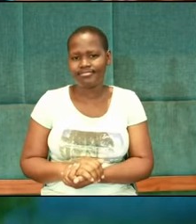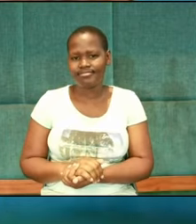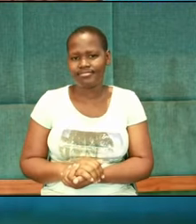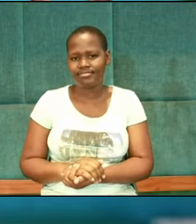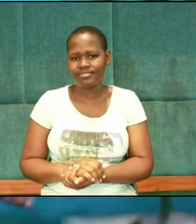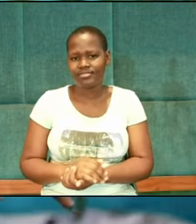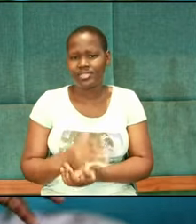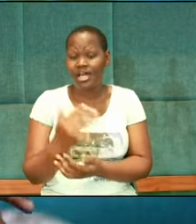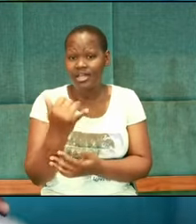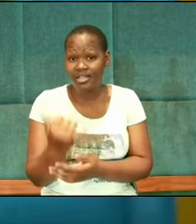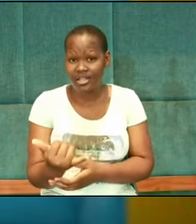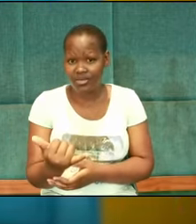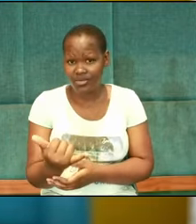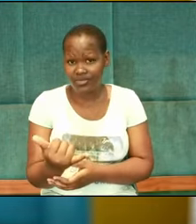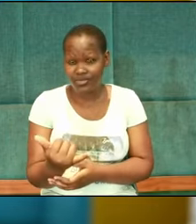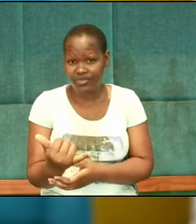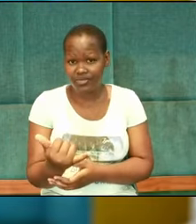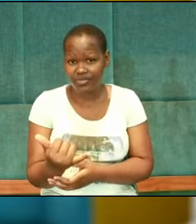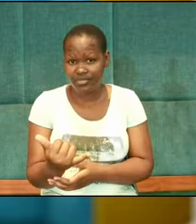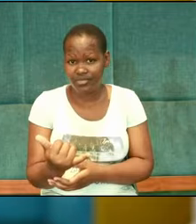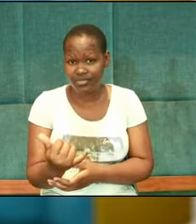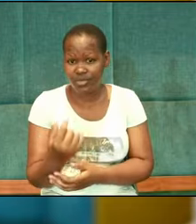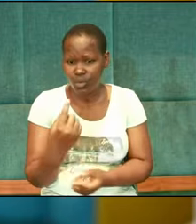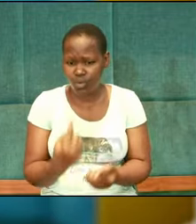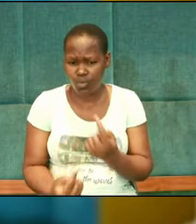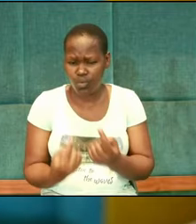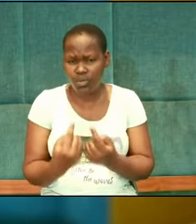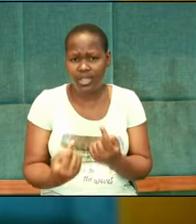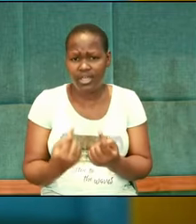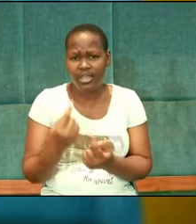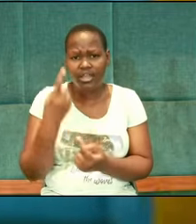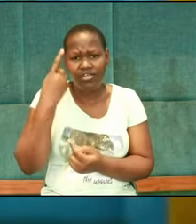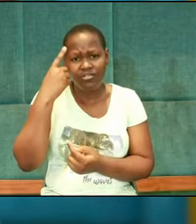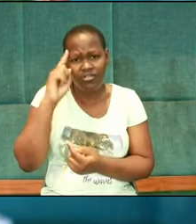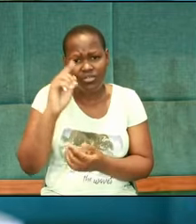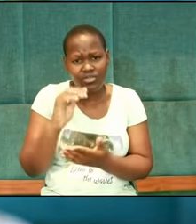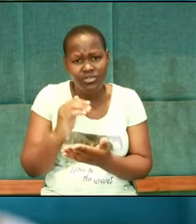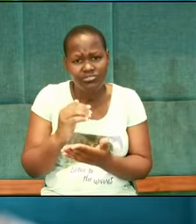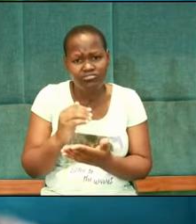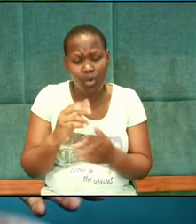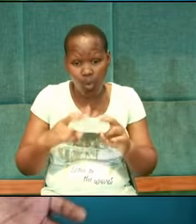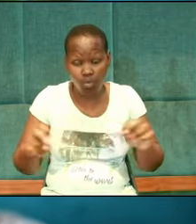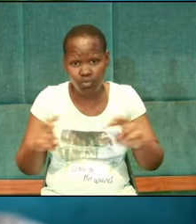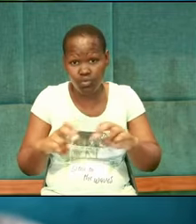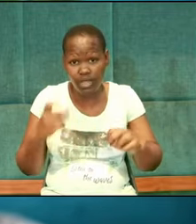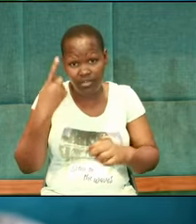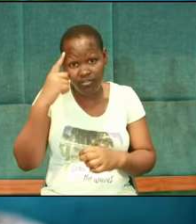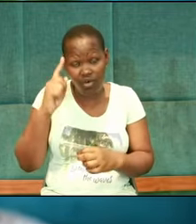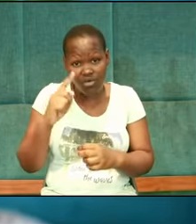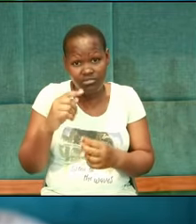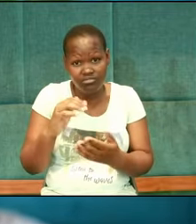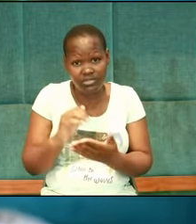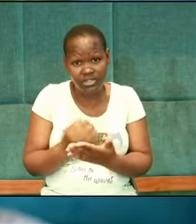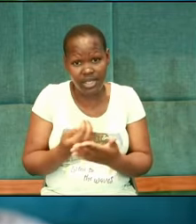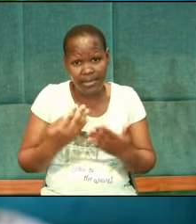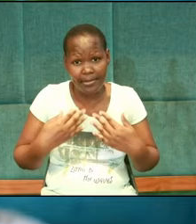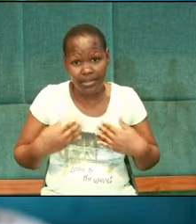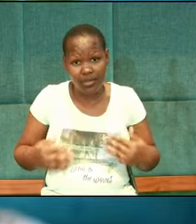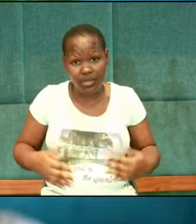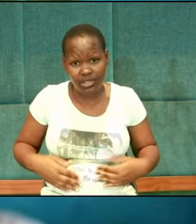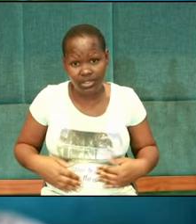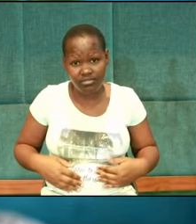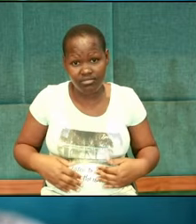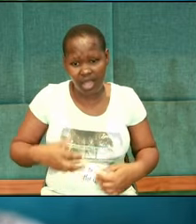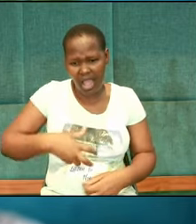So now you are back. She's looking for somebody vent on. So what you need to do is